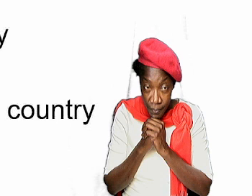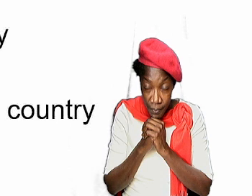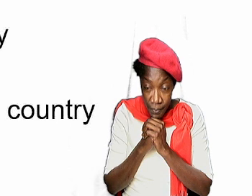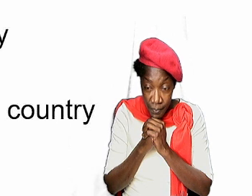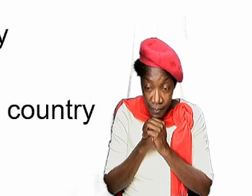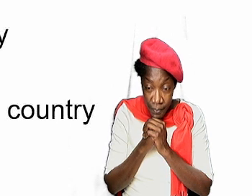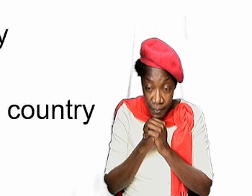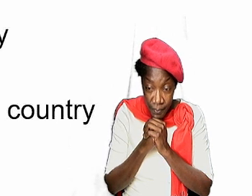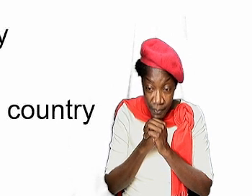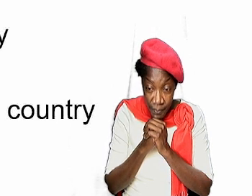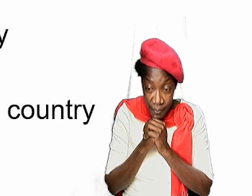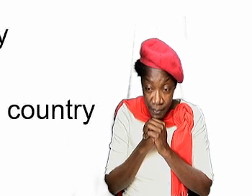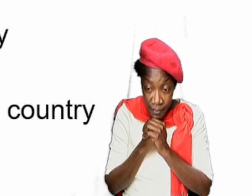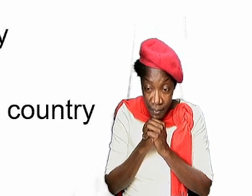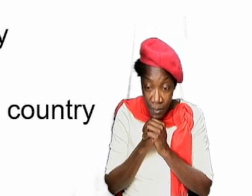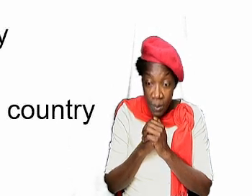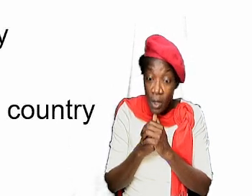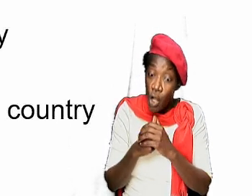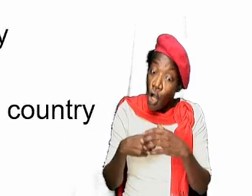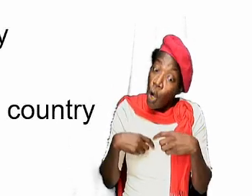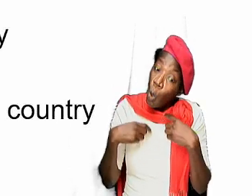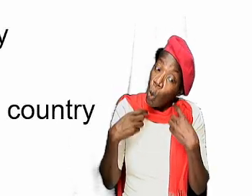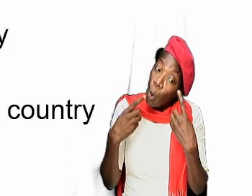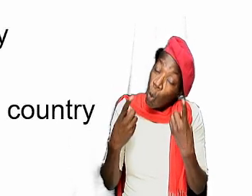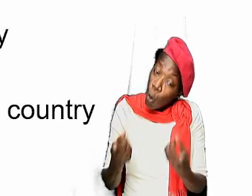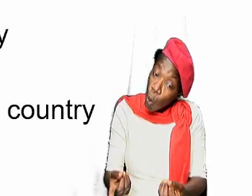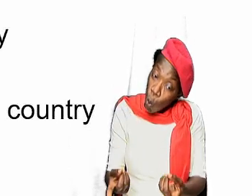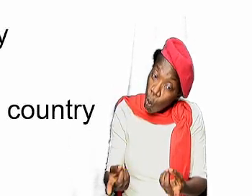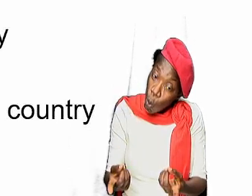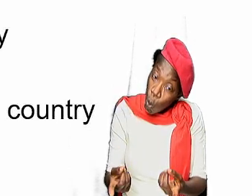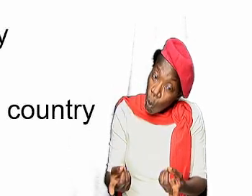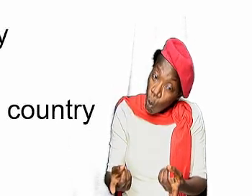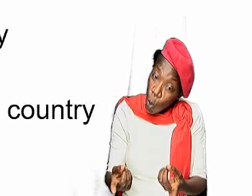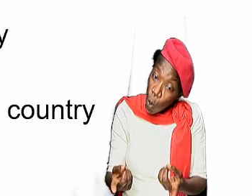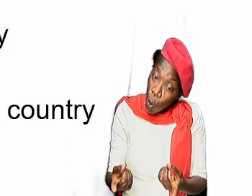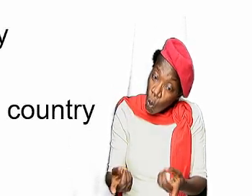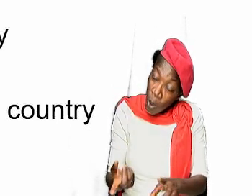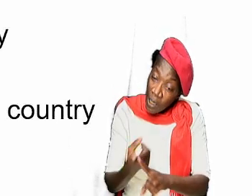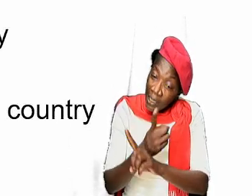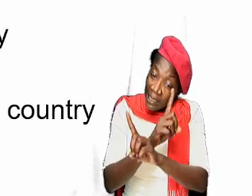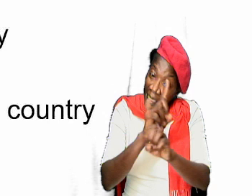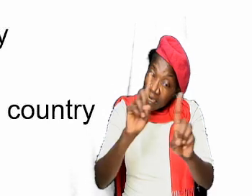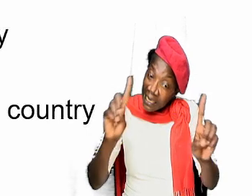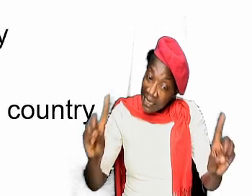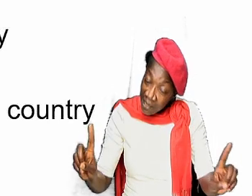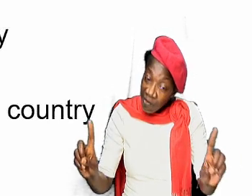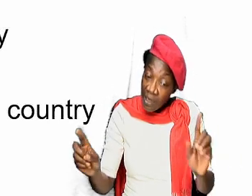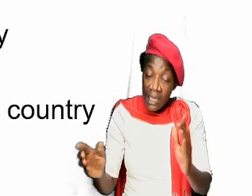If he should go up to deliver the city.